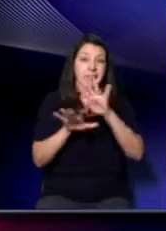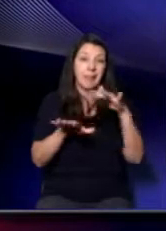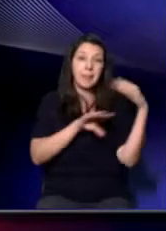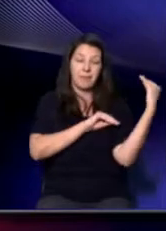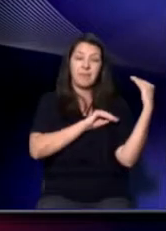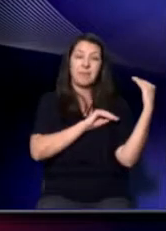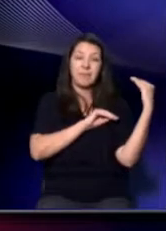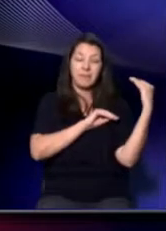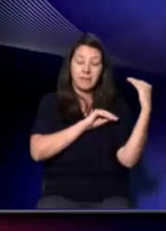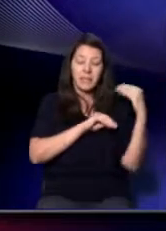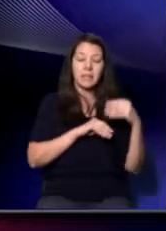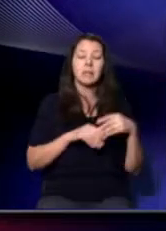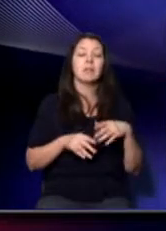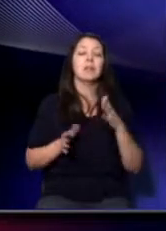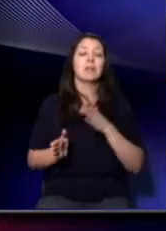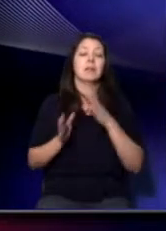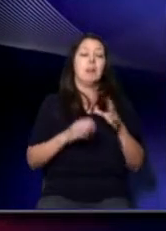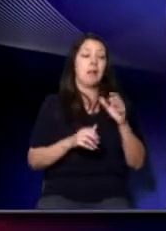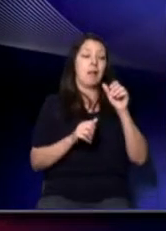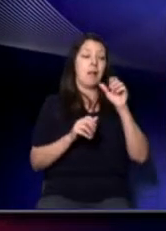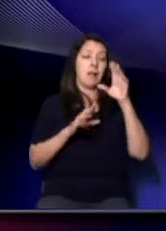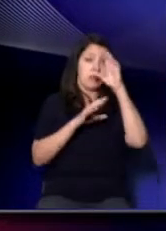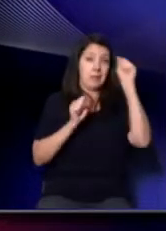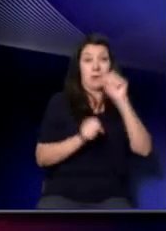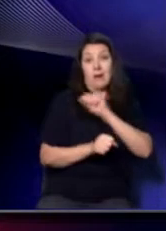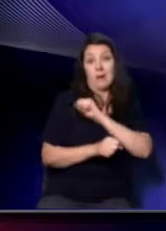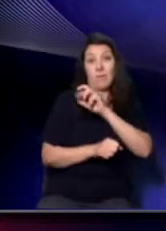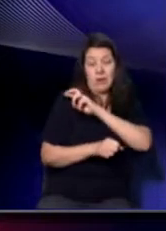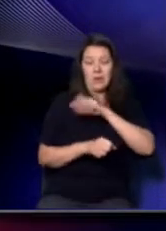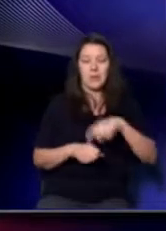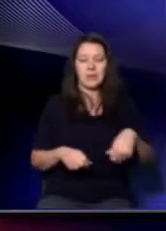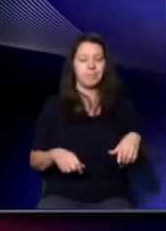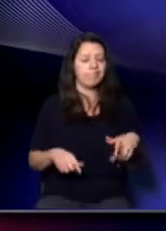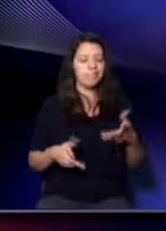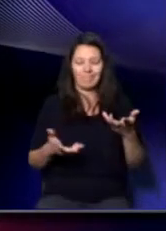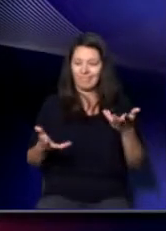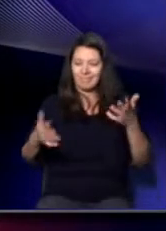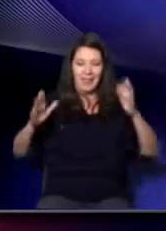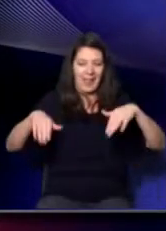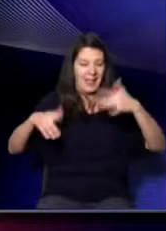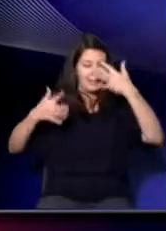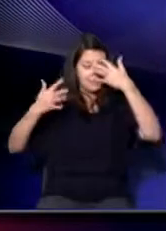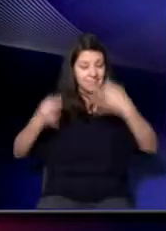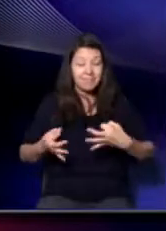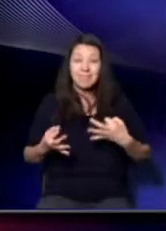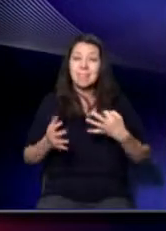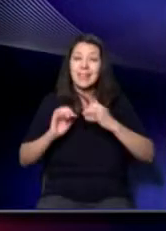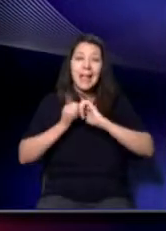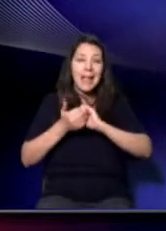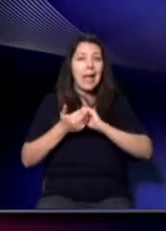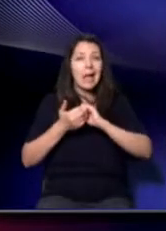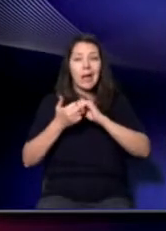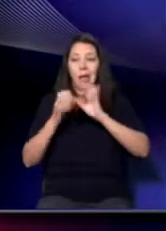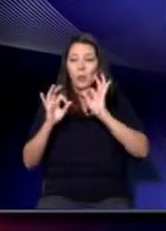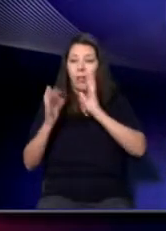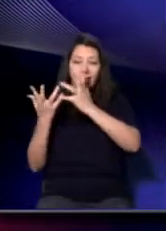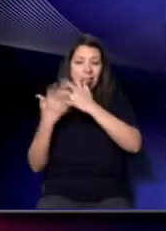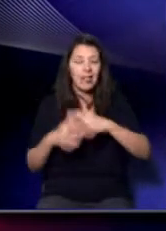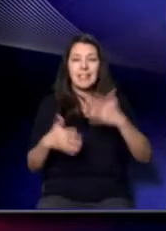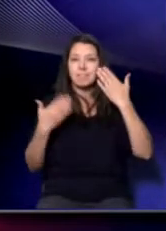We haven't decided how that's going to come together. I think part of